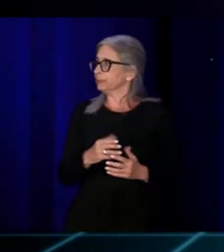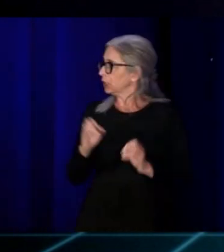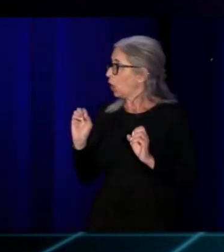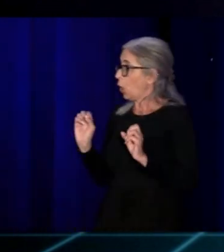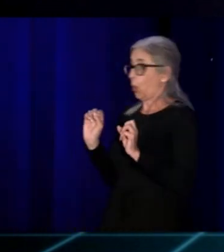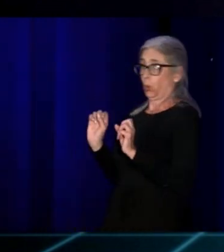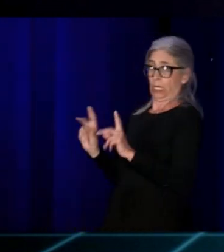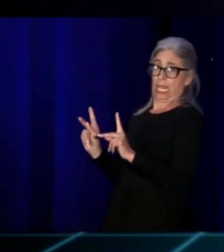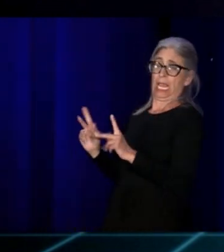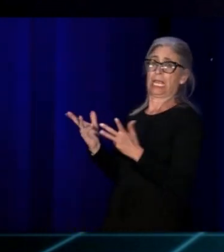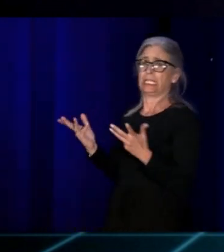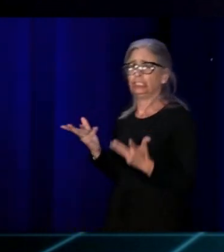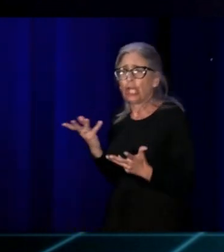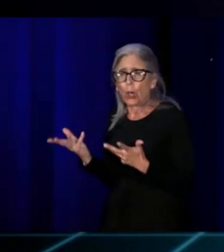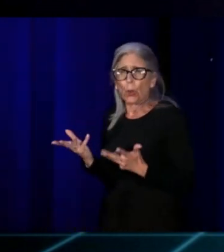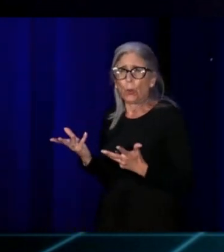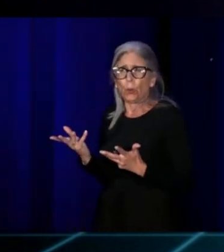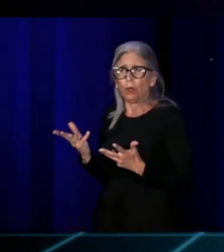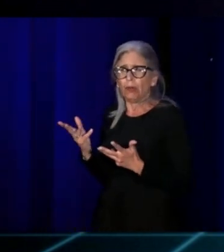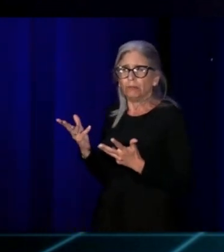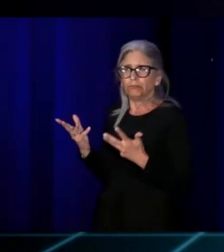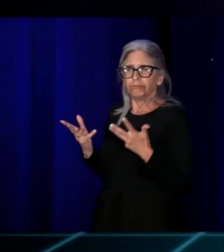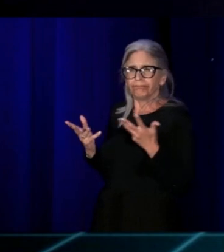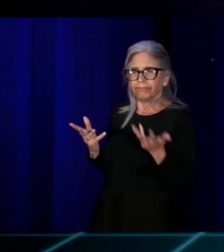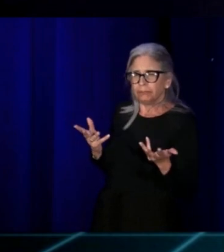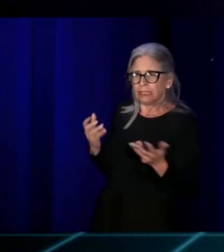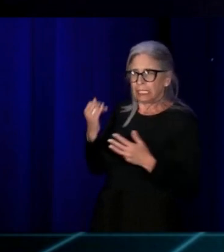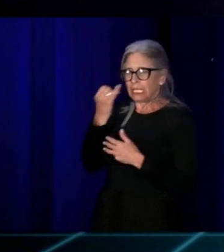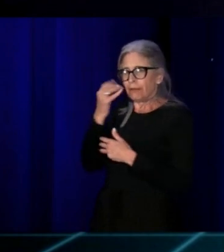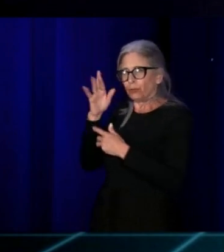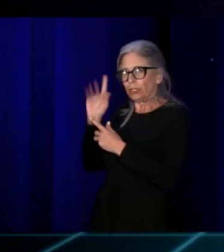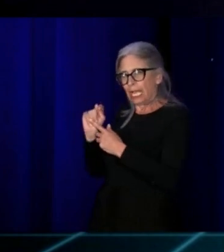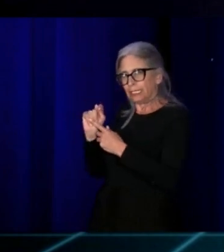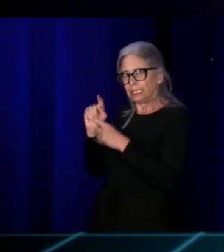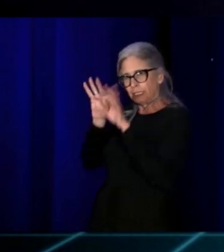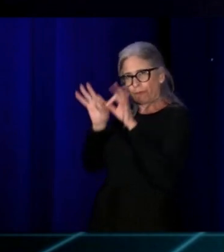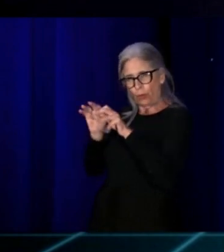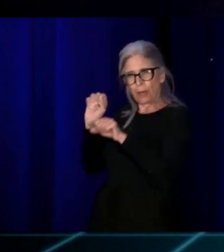Okay, so then if React is a framework,